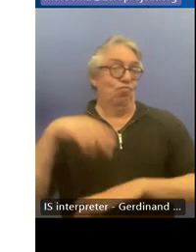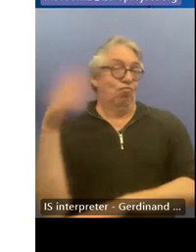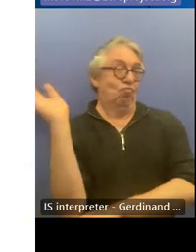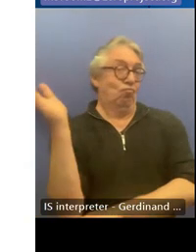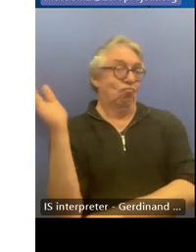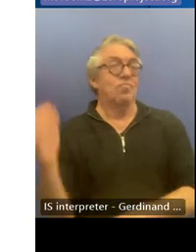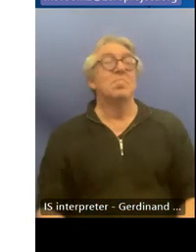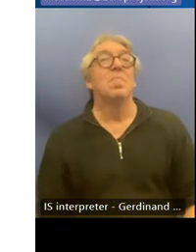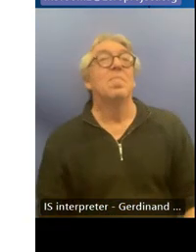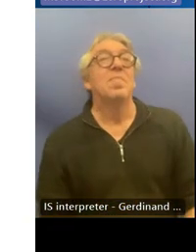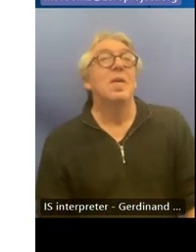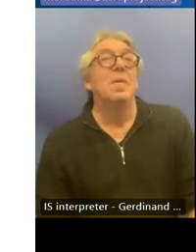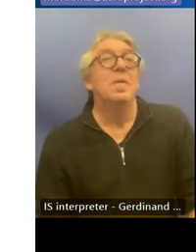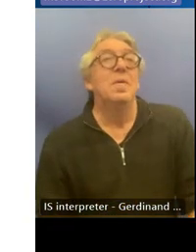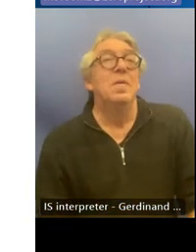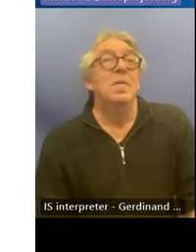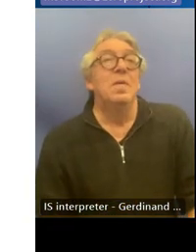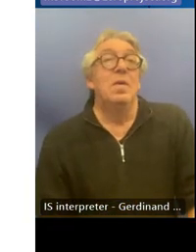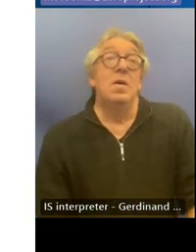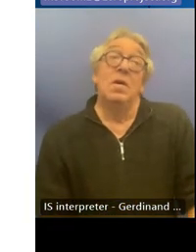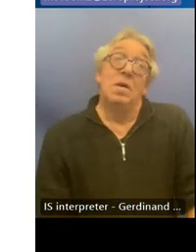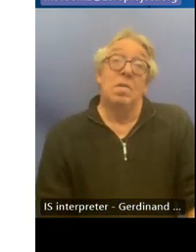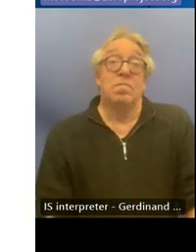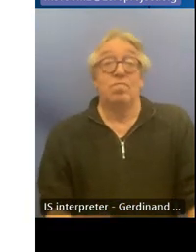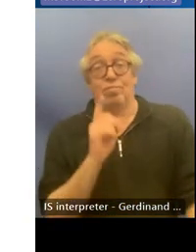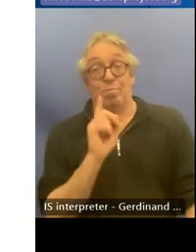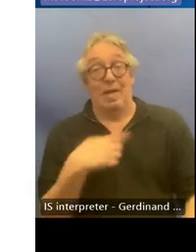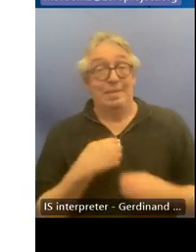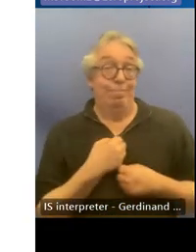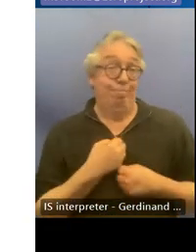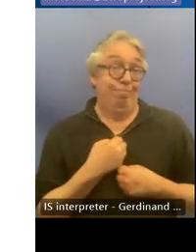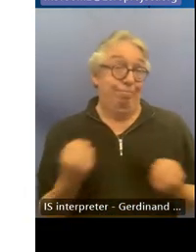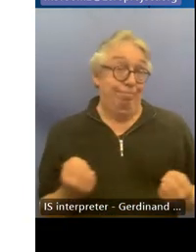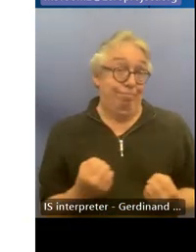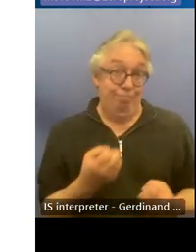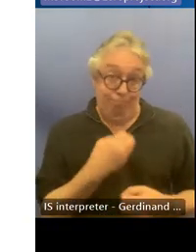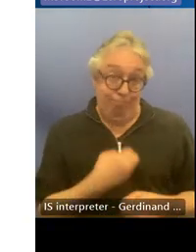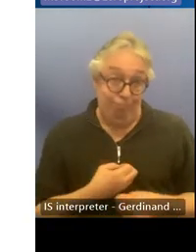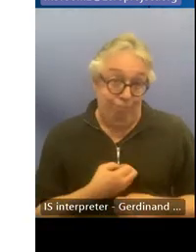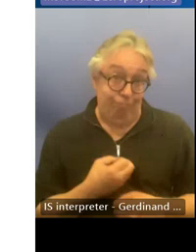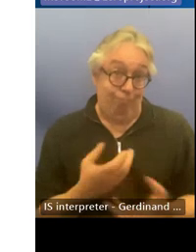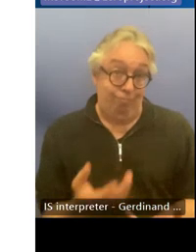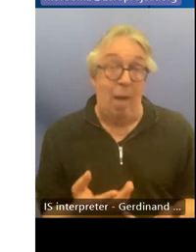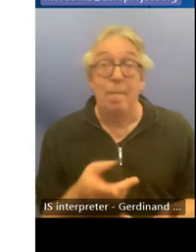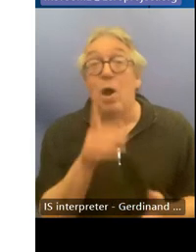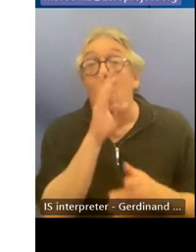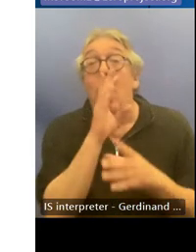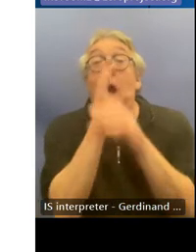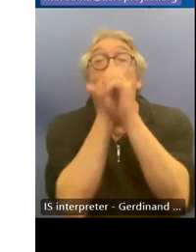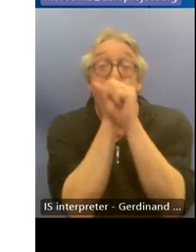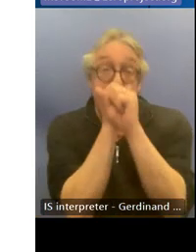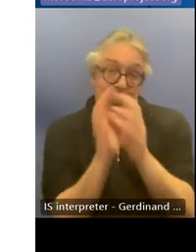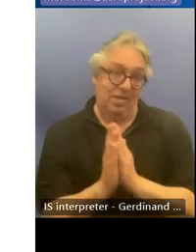Well, I have a confession to make, so I hope it won't leave this room, please.